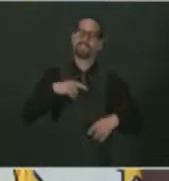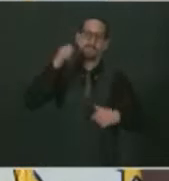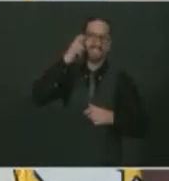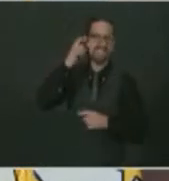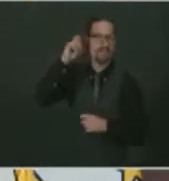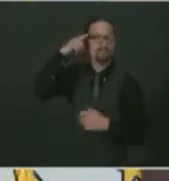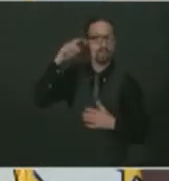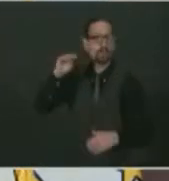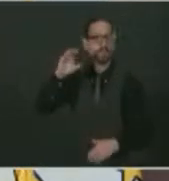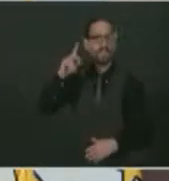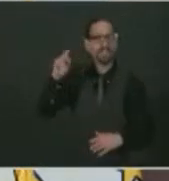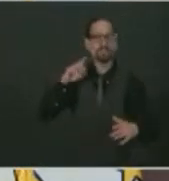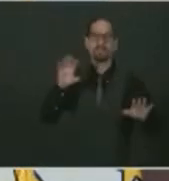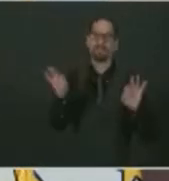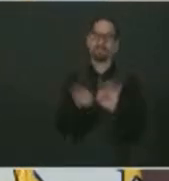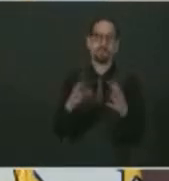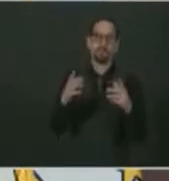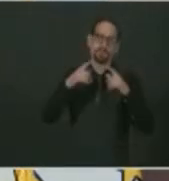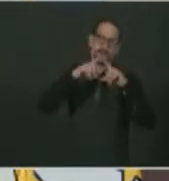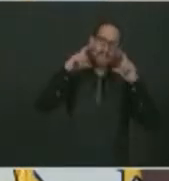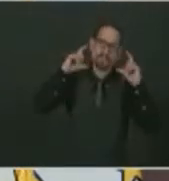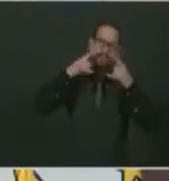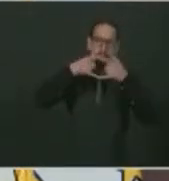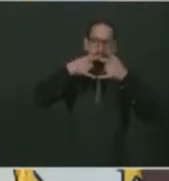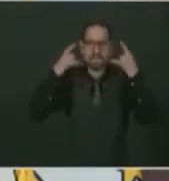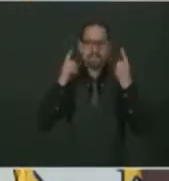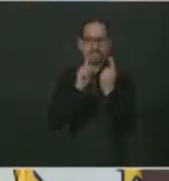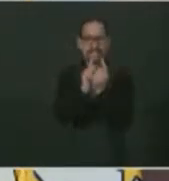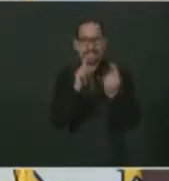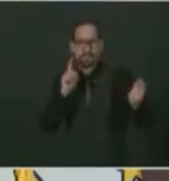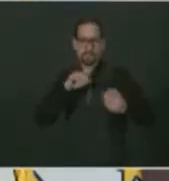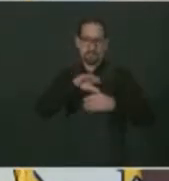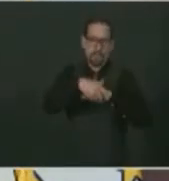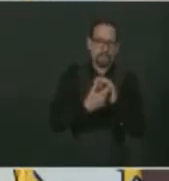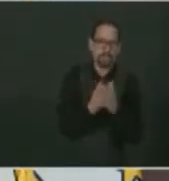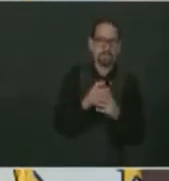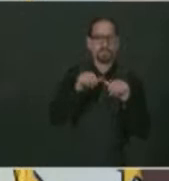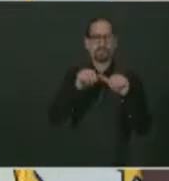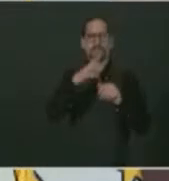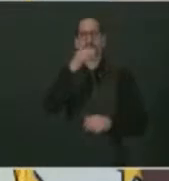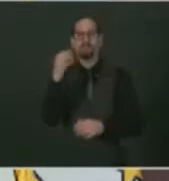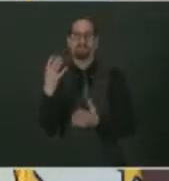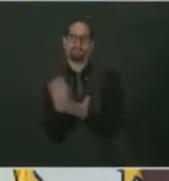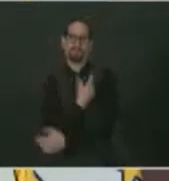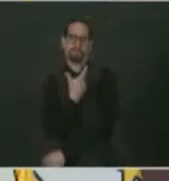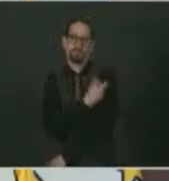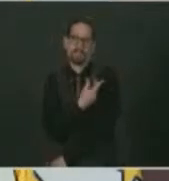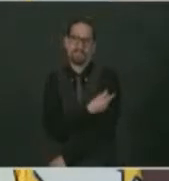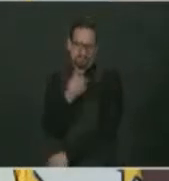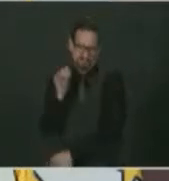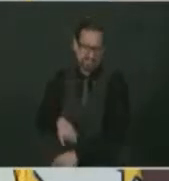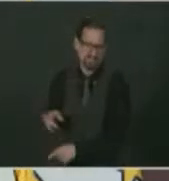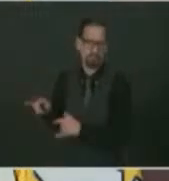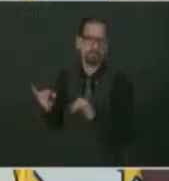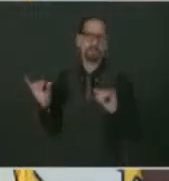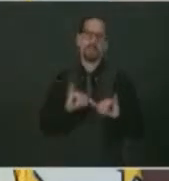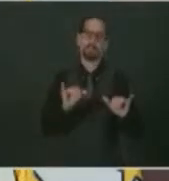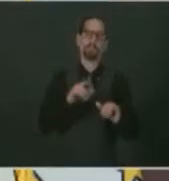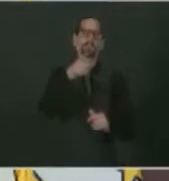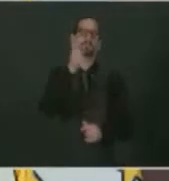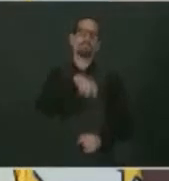shortly. This means that the pool of people who are susceptible to